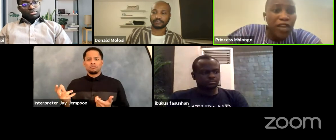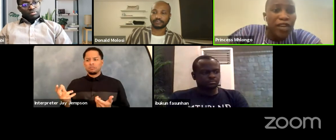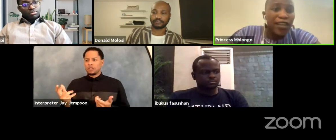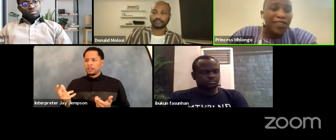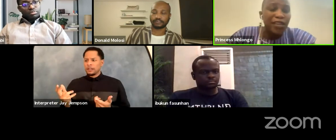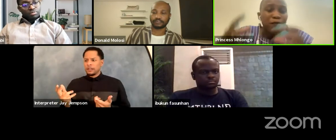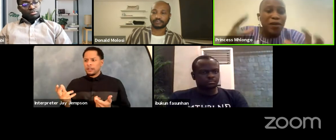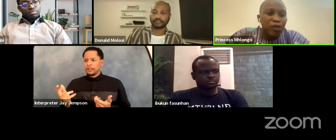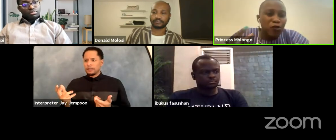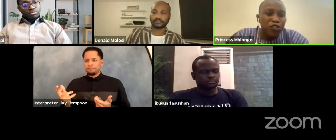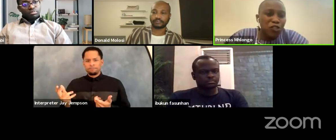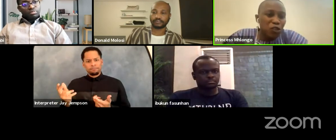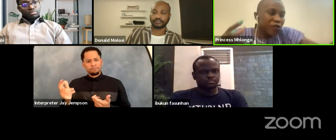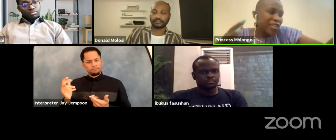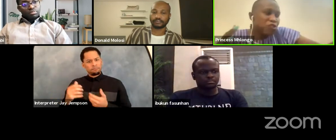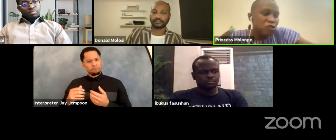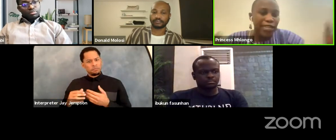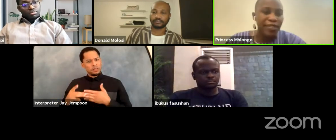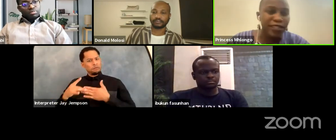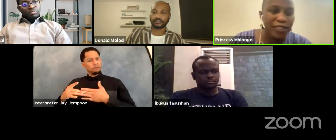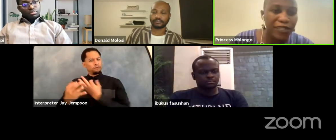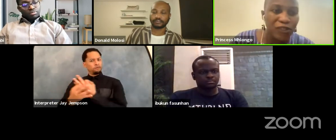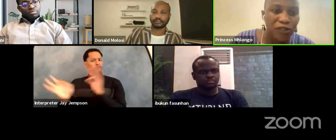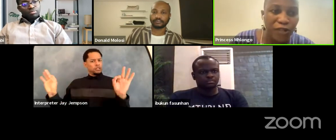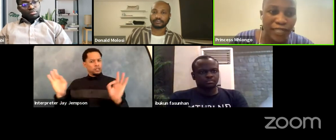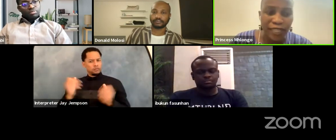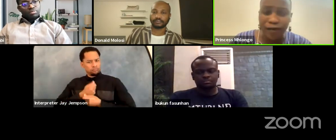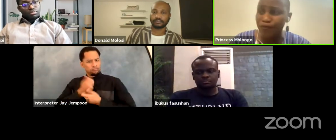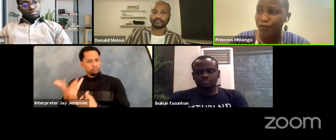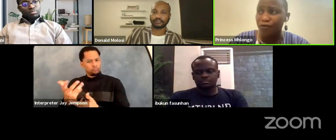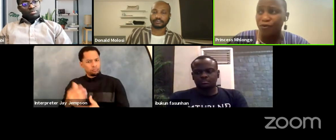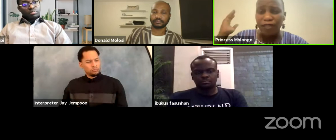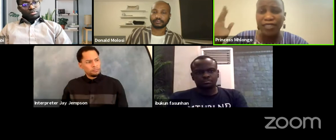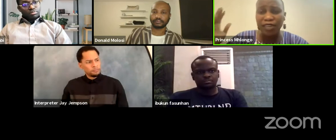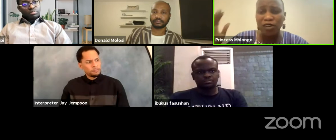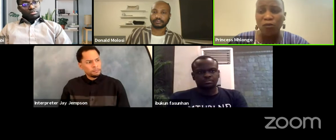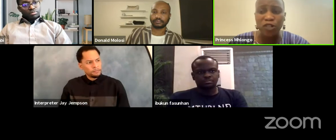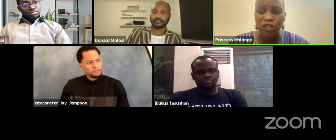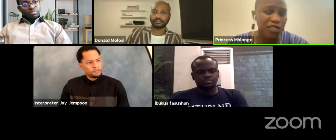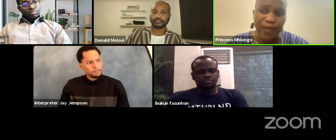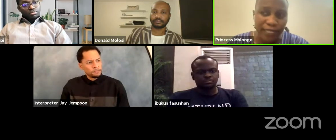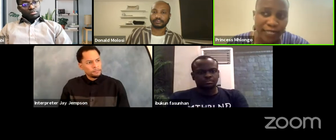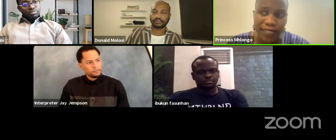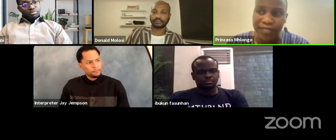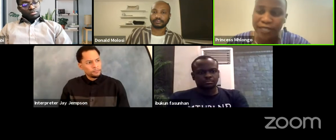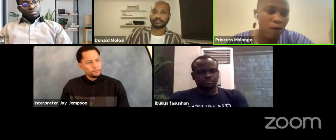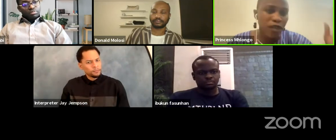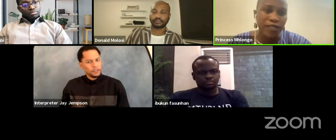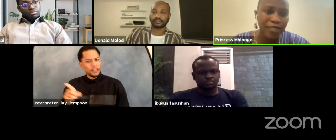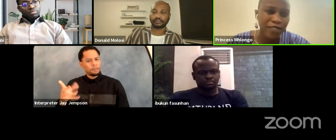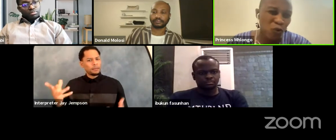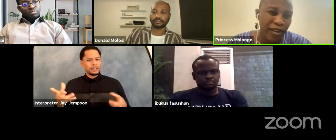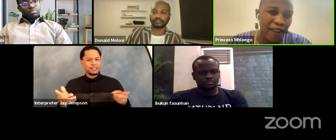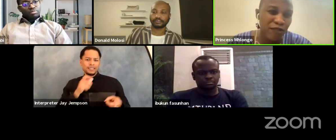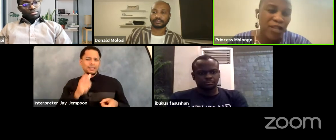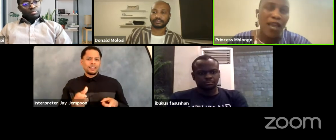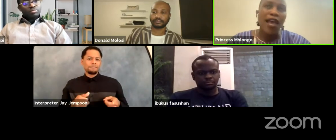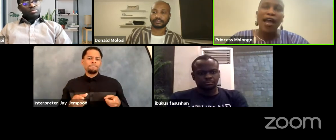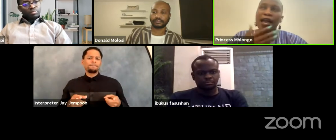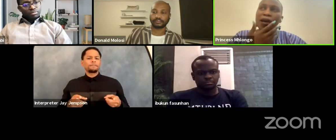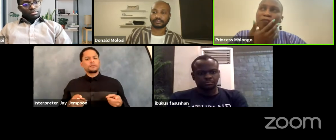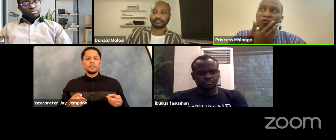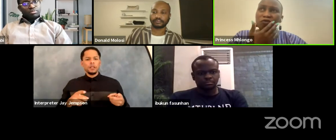the work that may be crucial that you'll get in you know, in the commercial spaces, in the market theater, what have